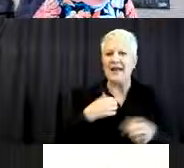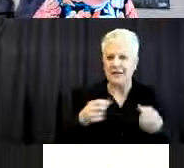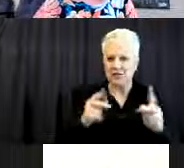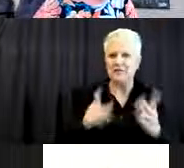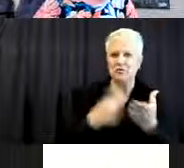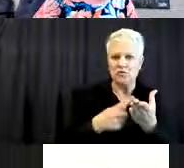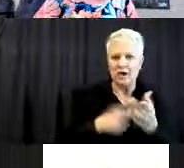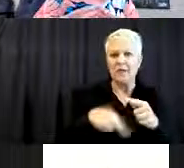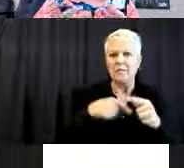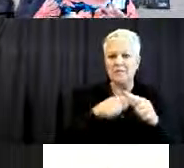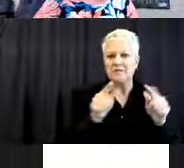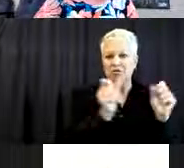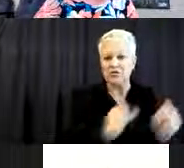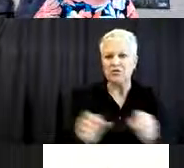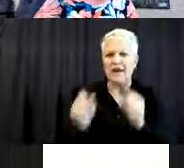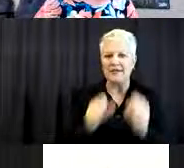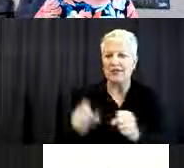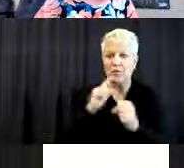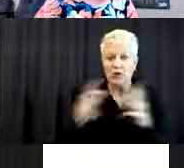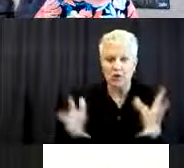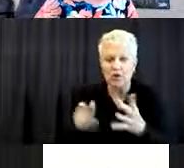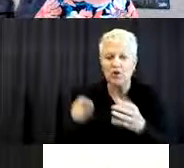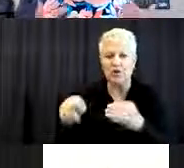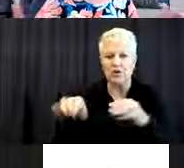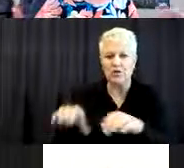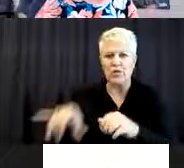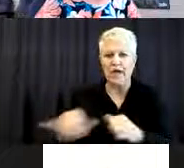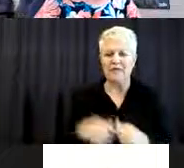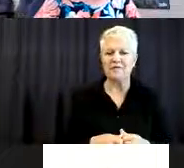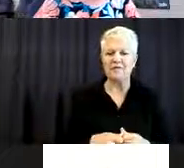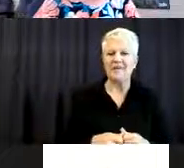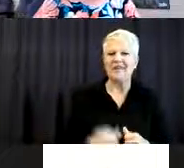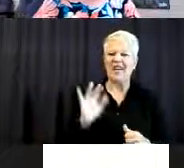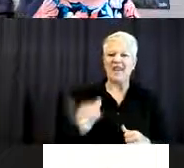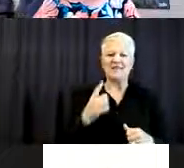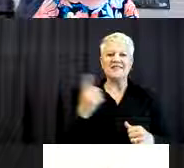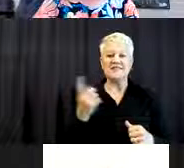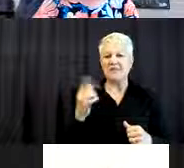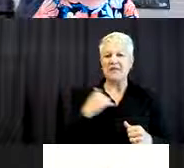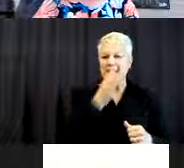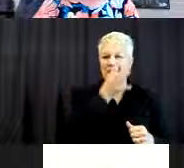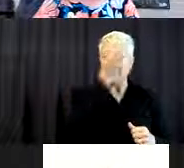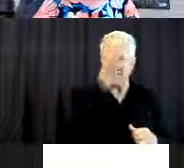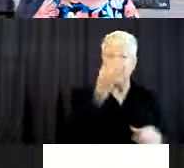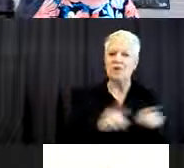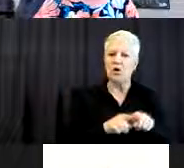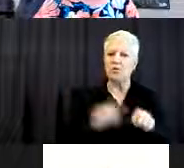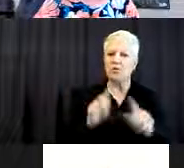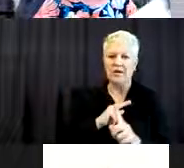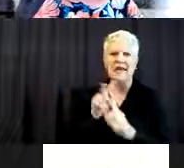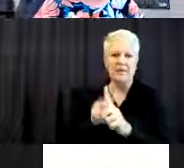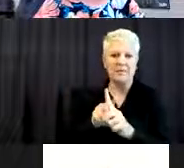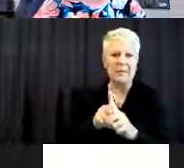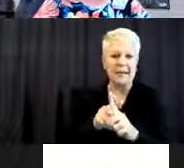those strategies that really encouraged her to do that, that would be something then that the parents could also implement